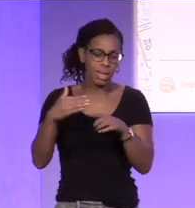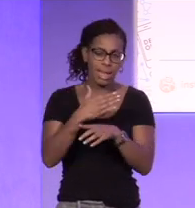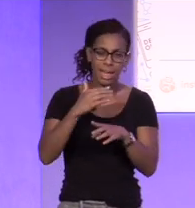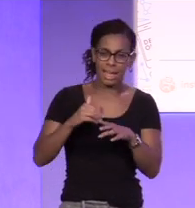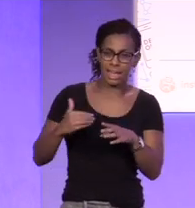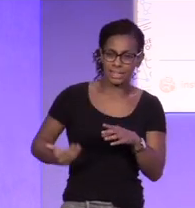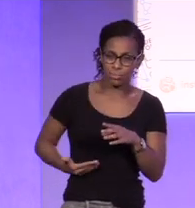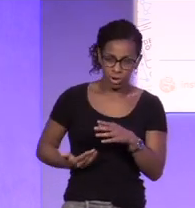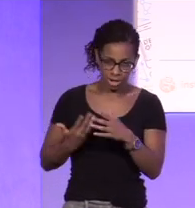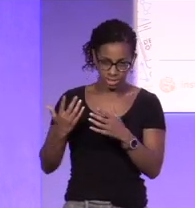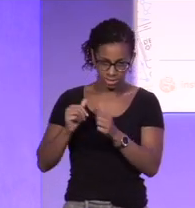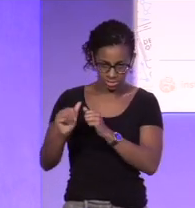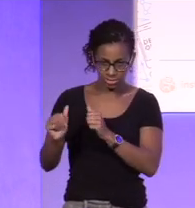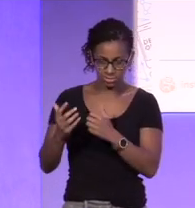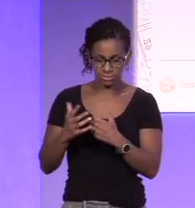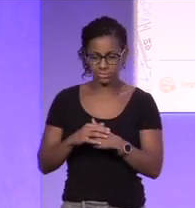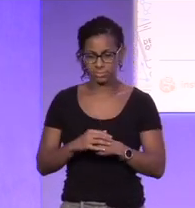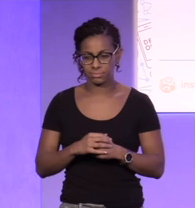die.